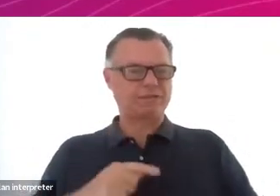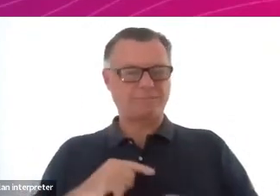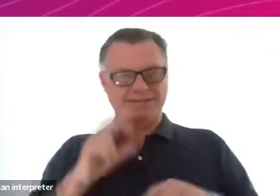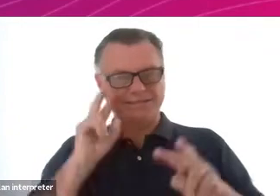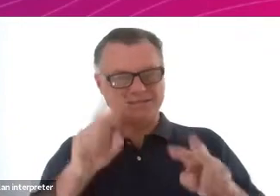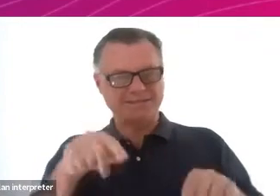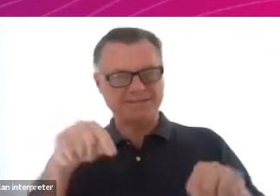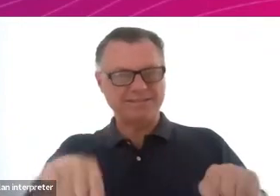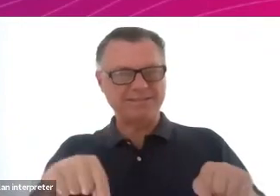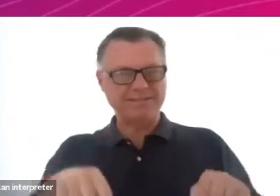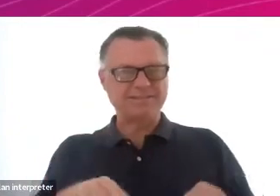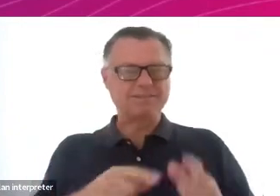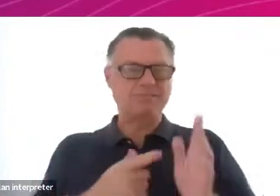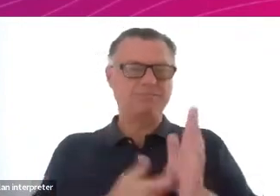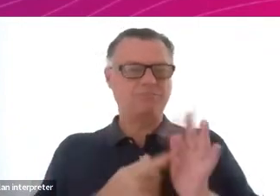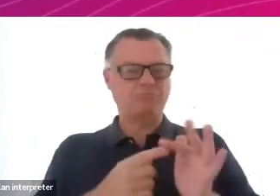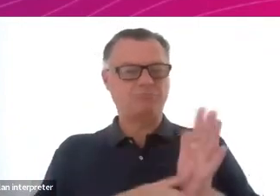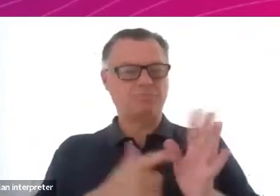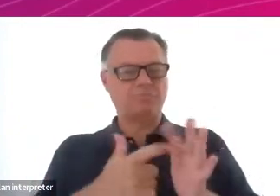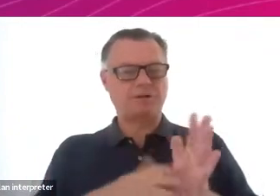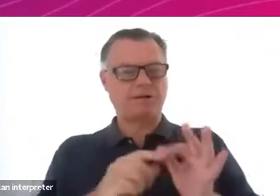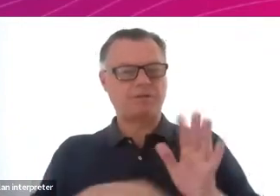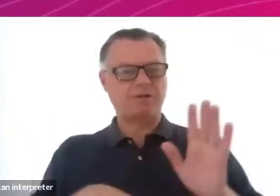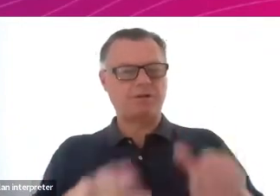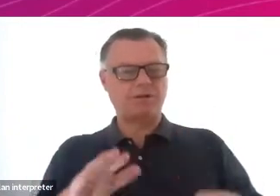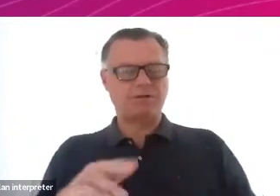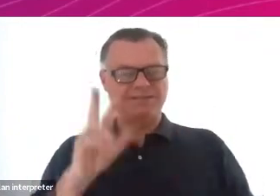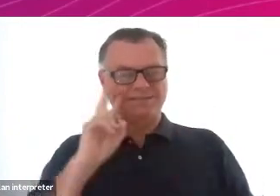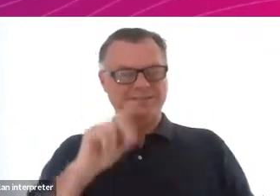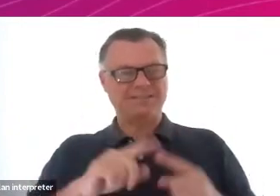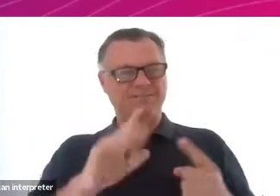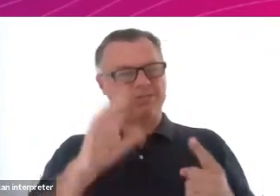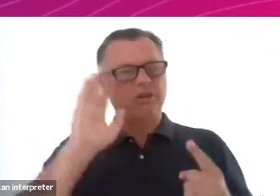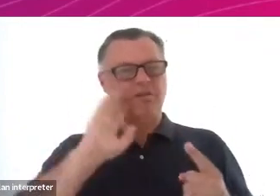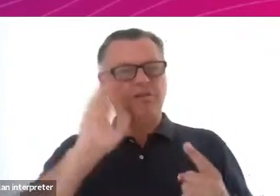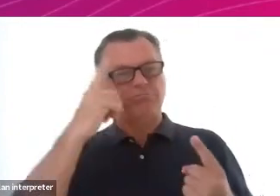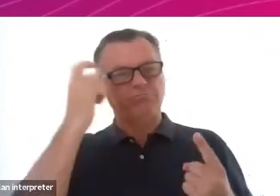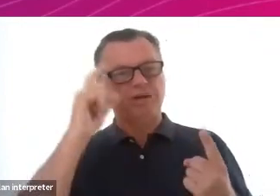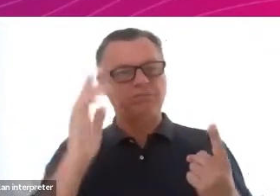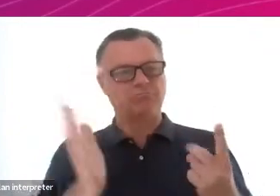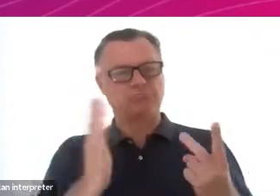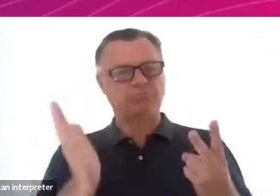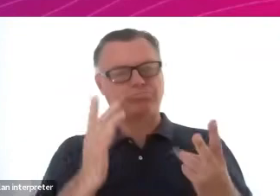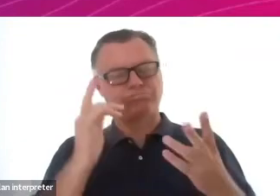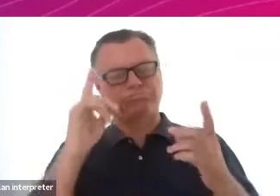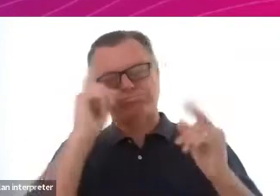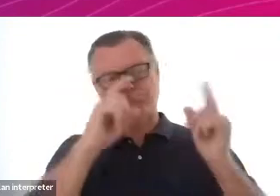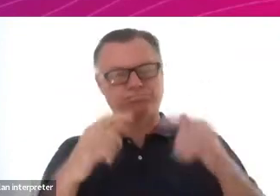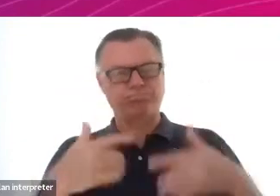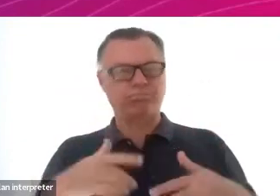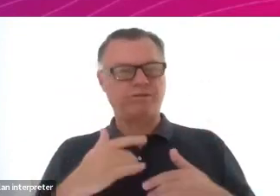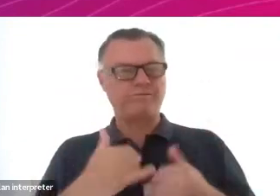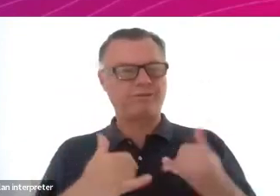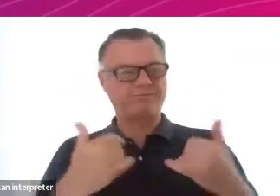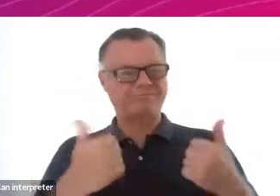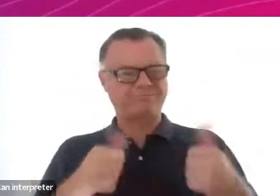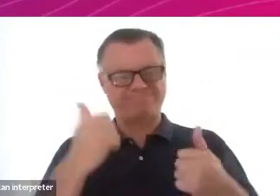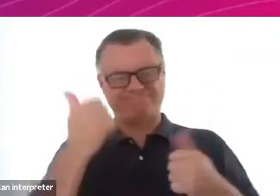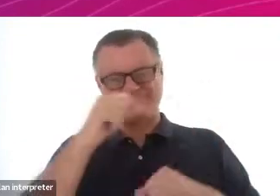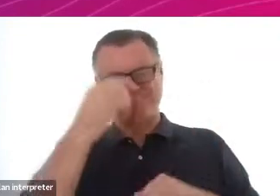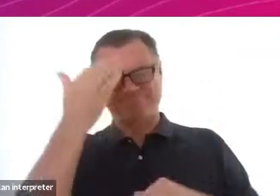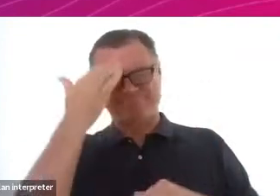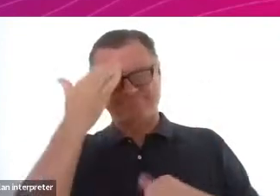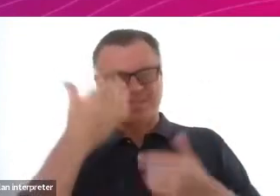to hear from each and every one of you. Such innovation has been on display, your creativity, and really looking